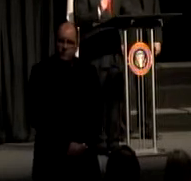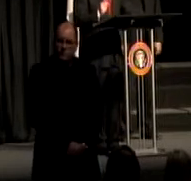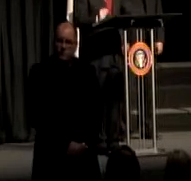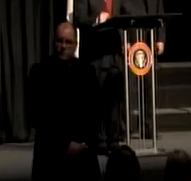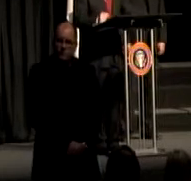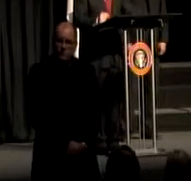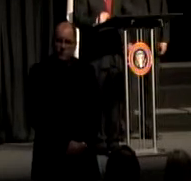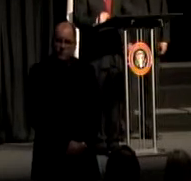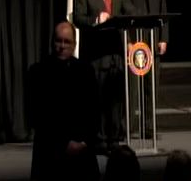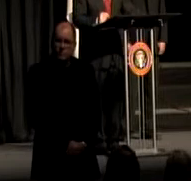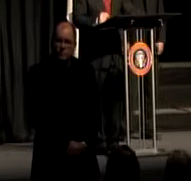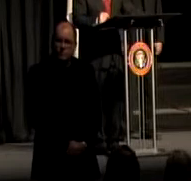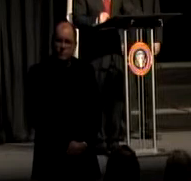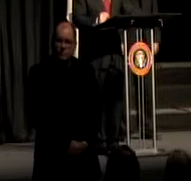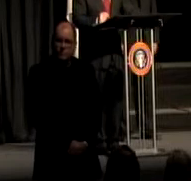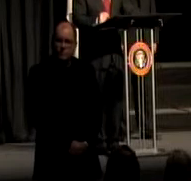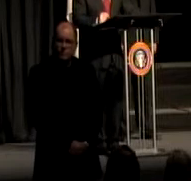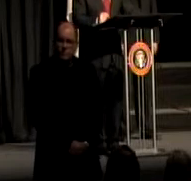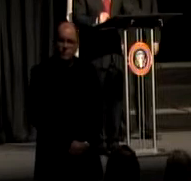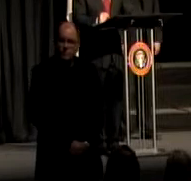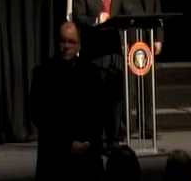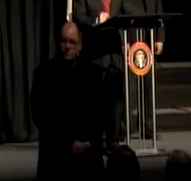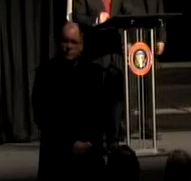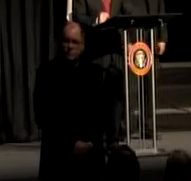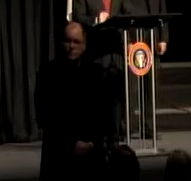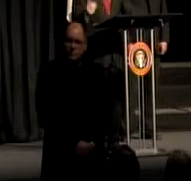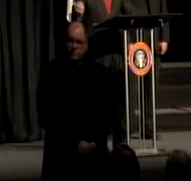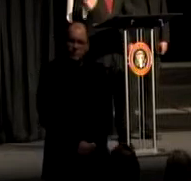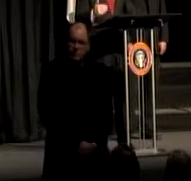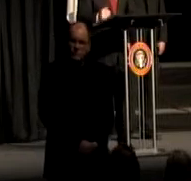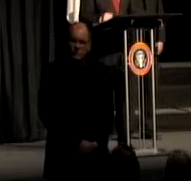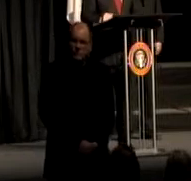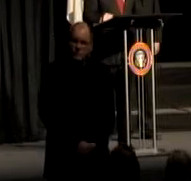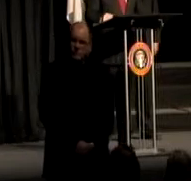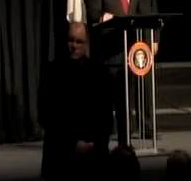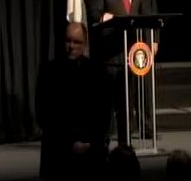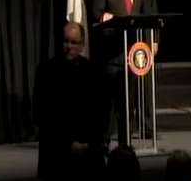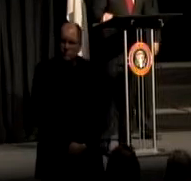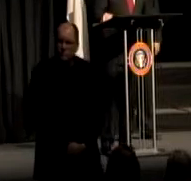catastrophic catastrophic events that the pastors